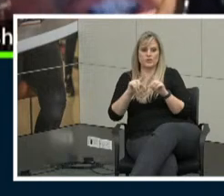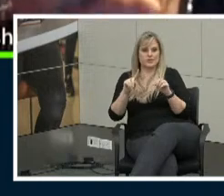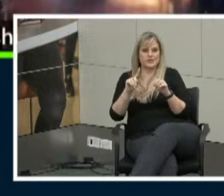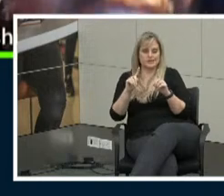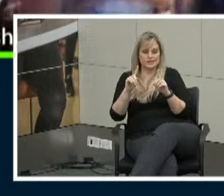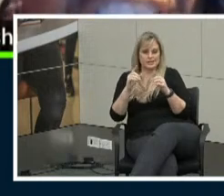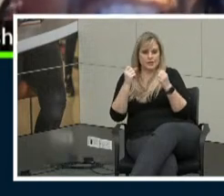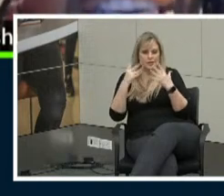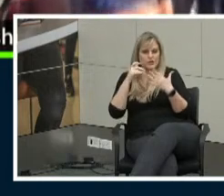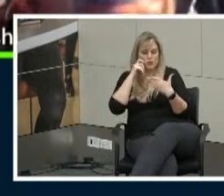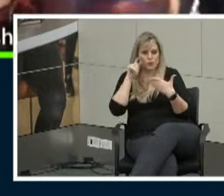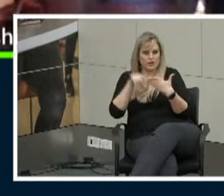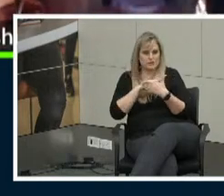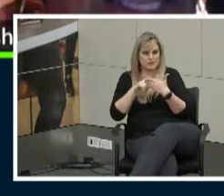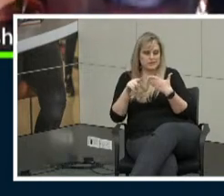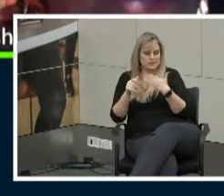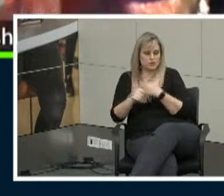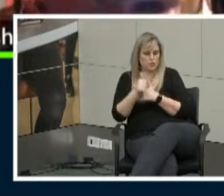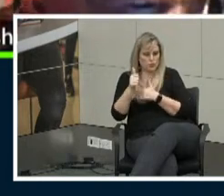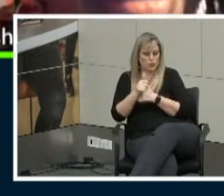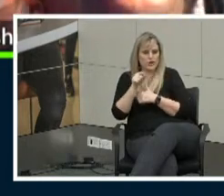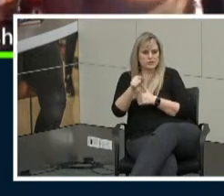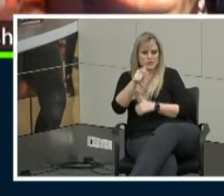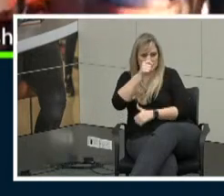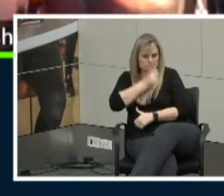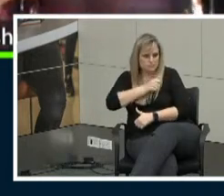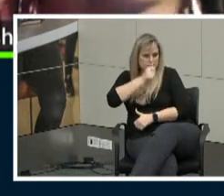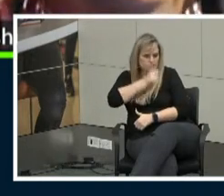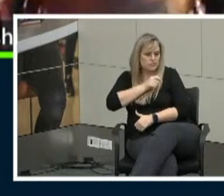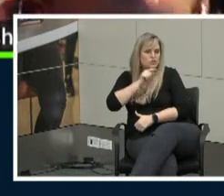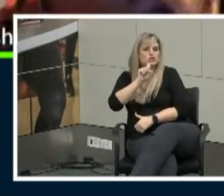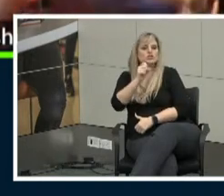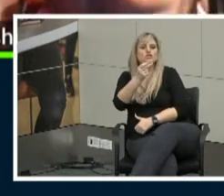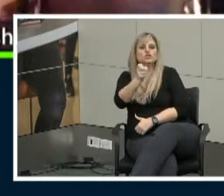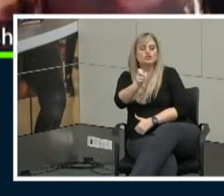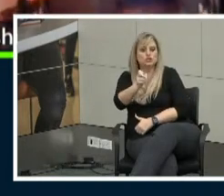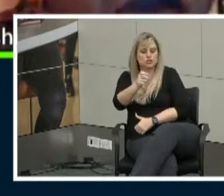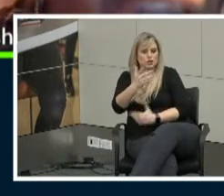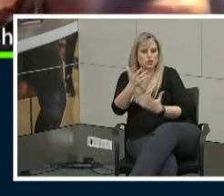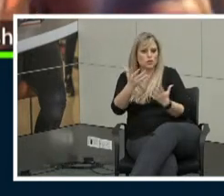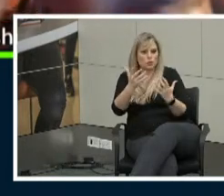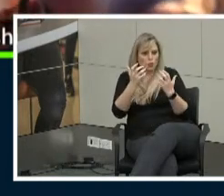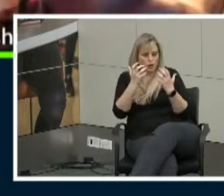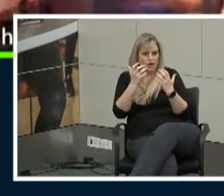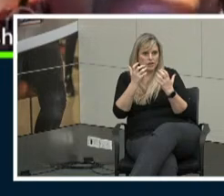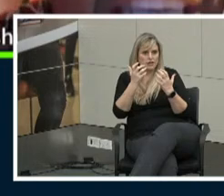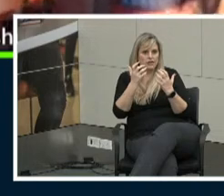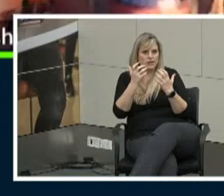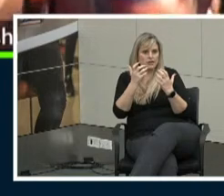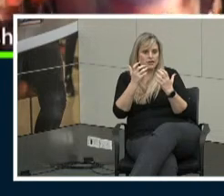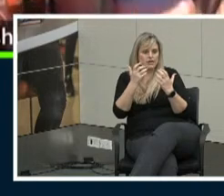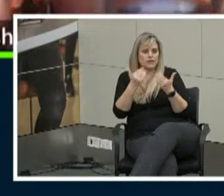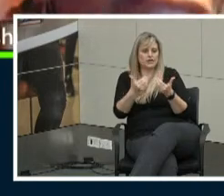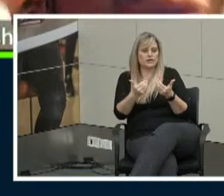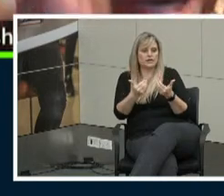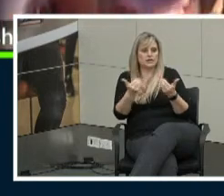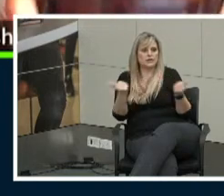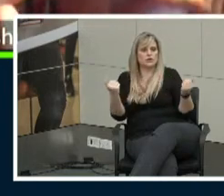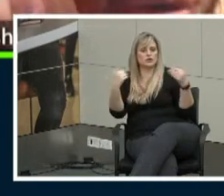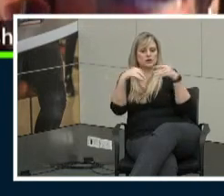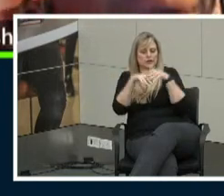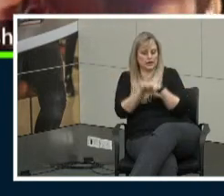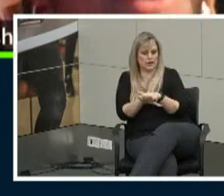many racist threats that she uh endured she wanted desegregation and